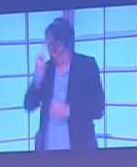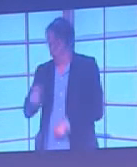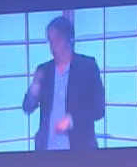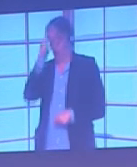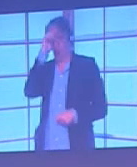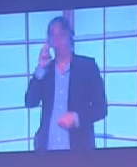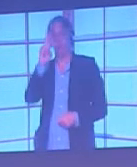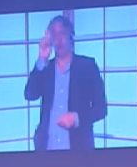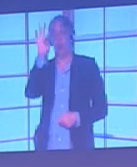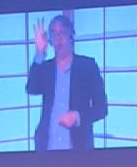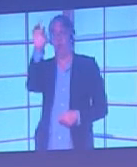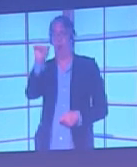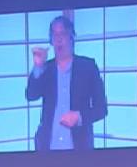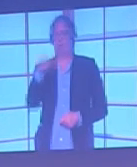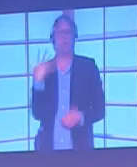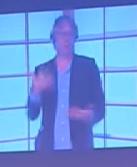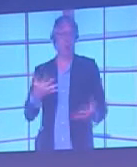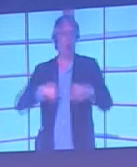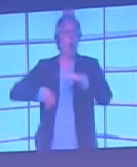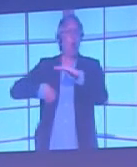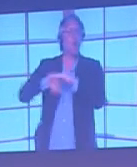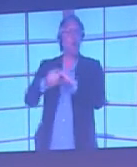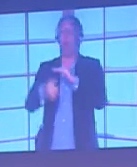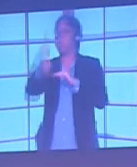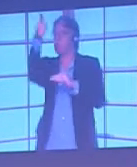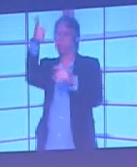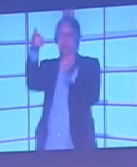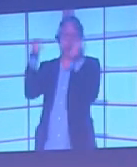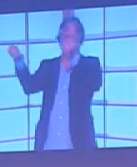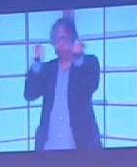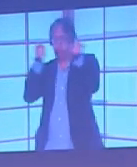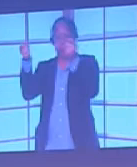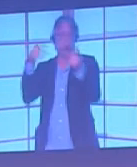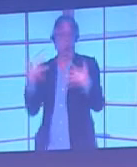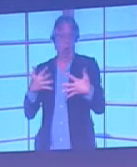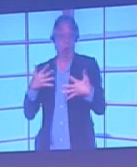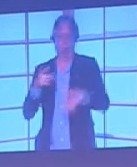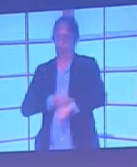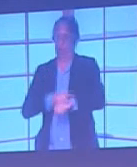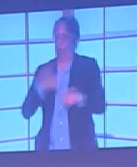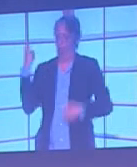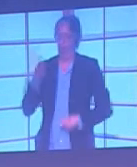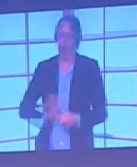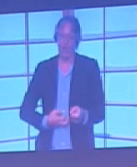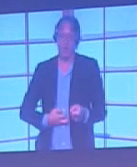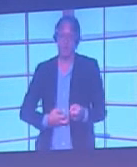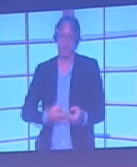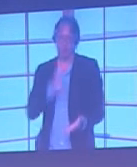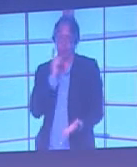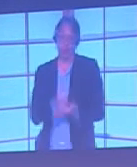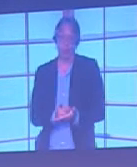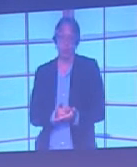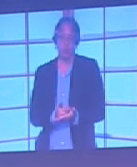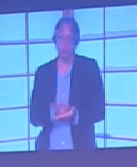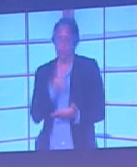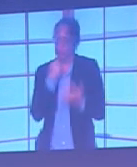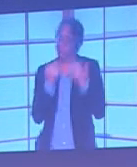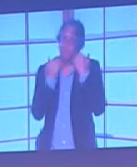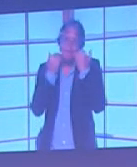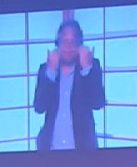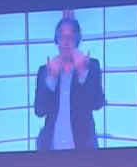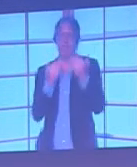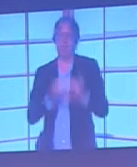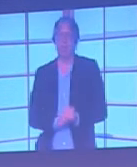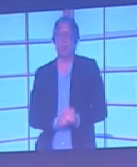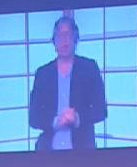Football's governing bodies are having a rough time, and deservedly so. The shame is that there was a great deal of outstanding work carried out